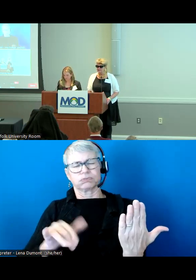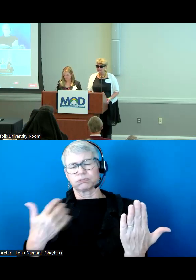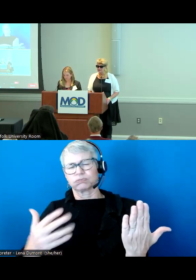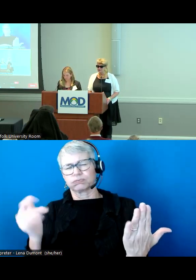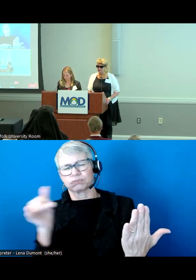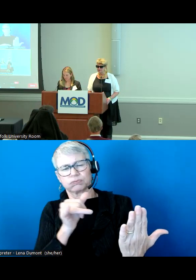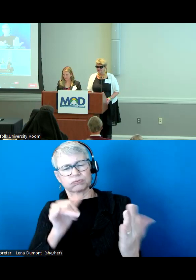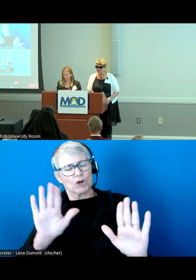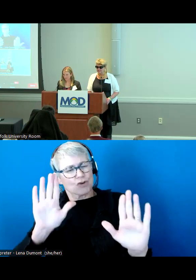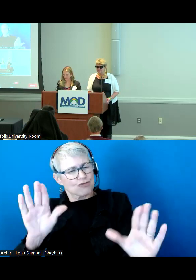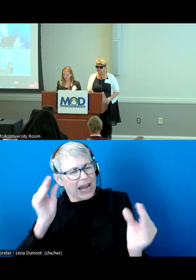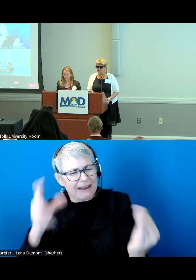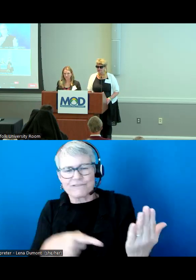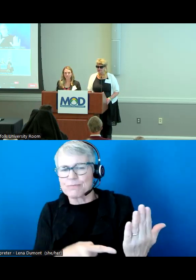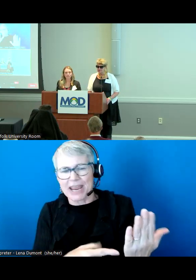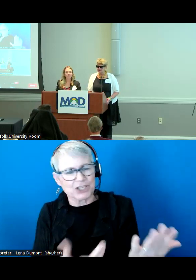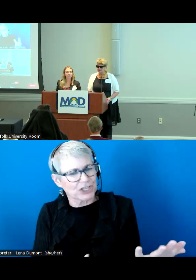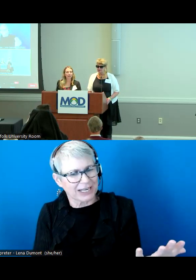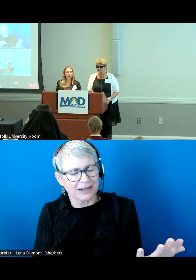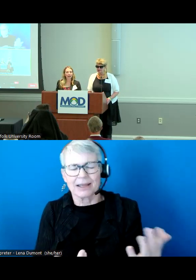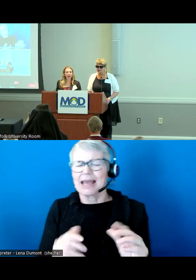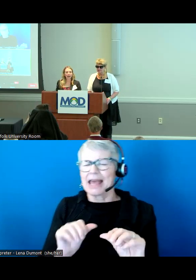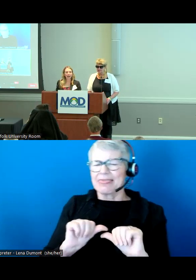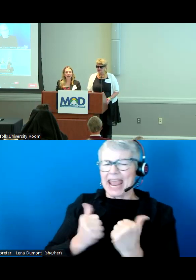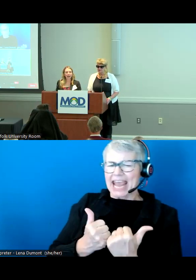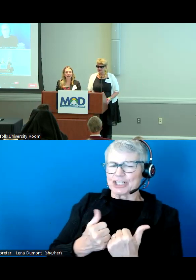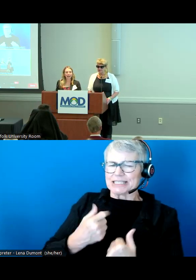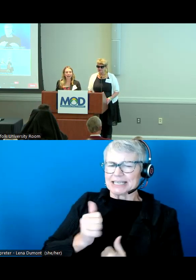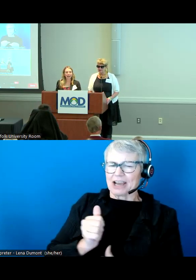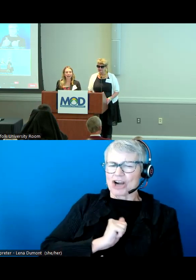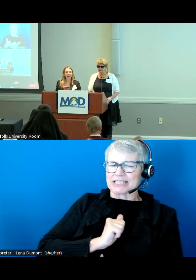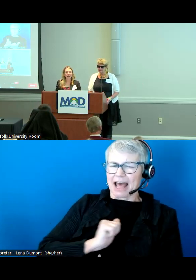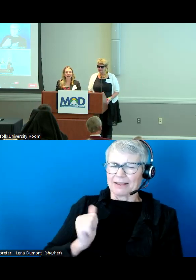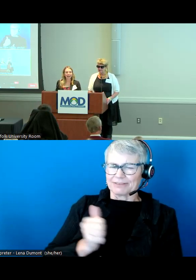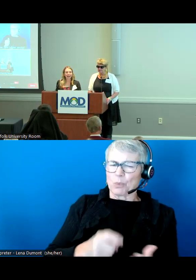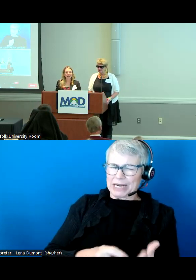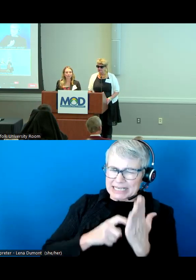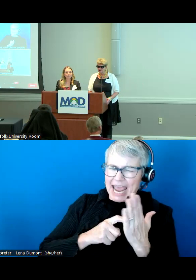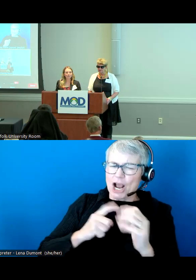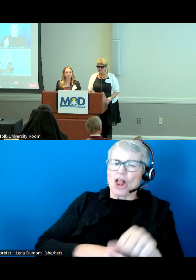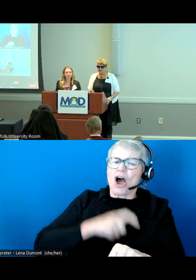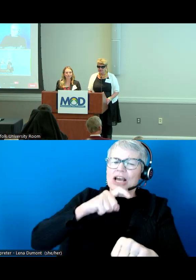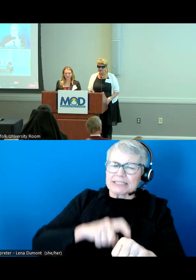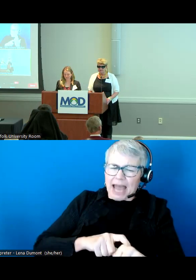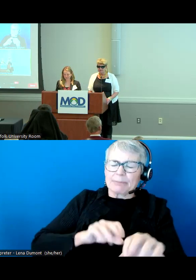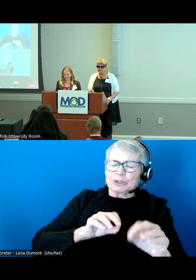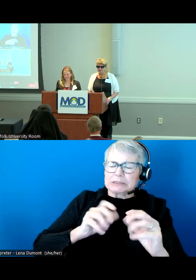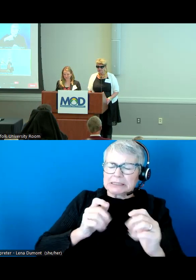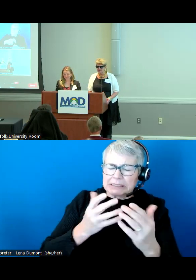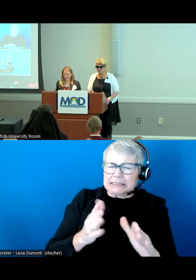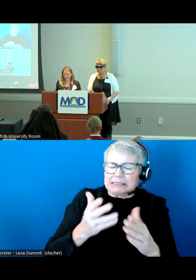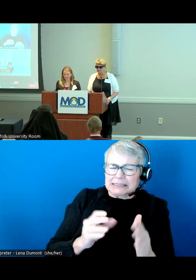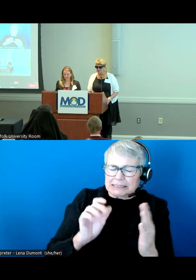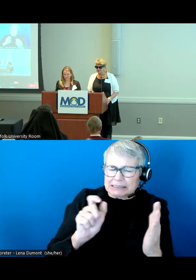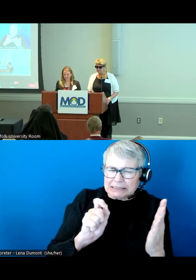the team of people at the agency a long time to put it together so that it's very understandable by folks. And we